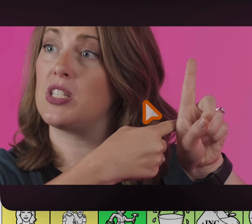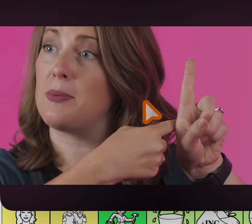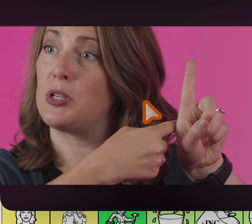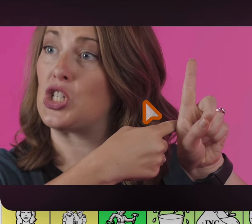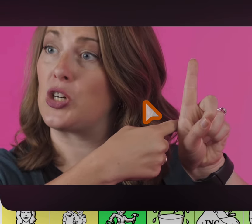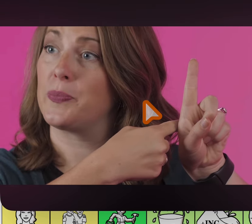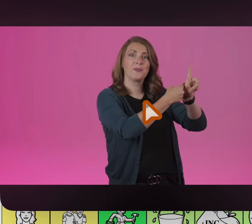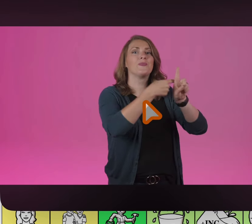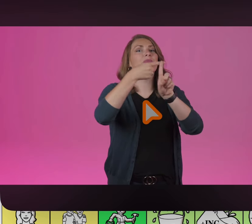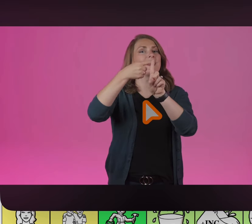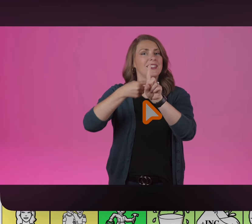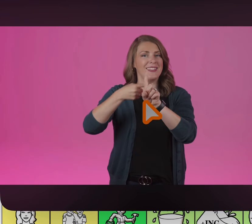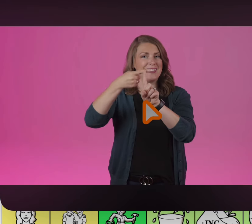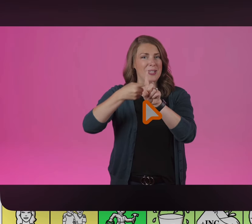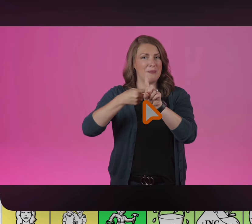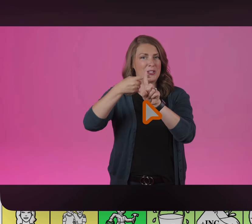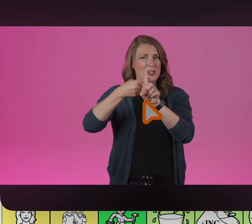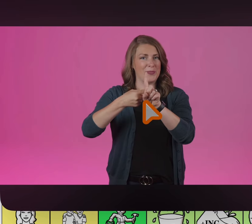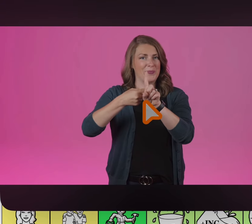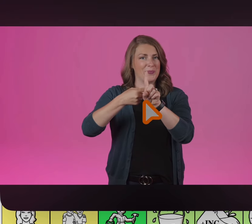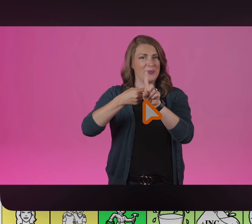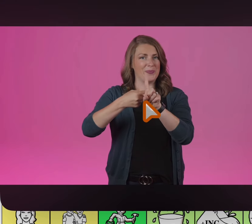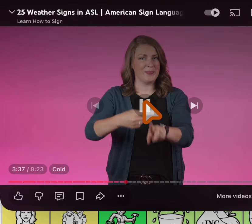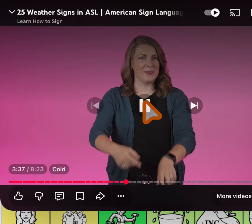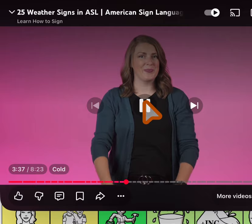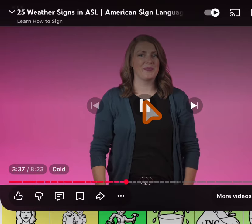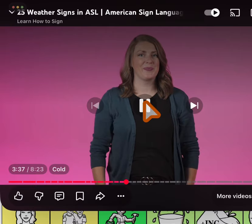to show the temperature. Temperature.